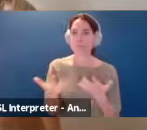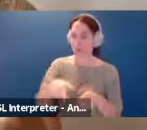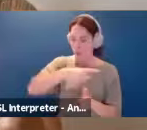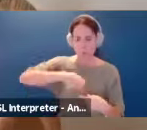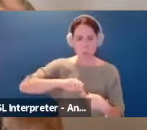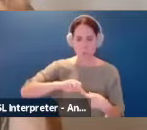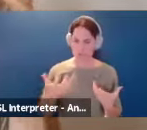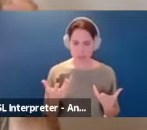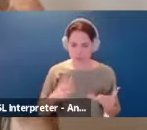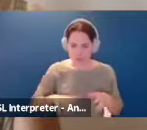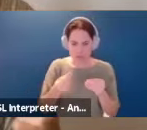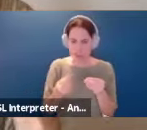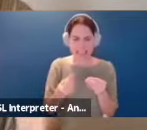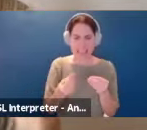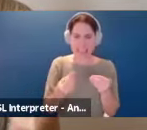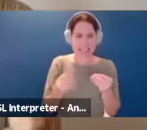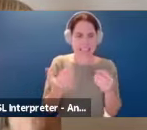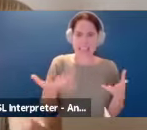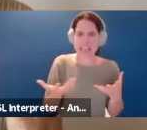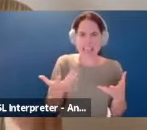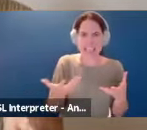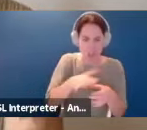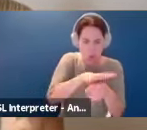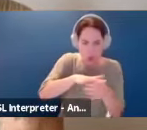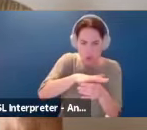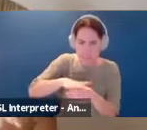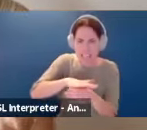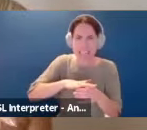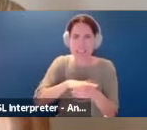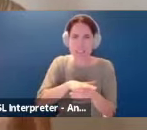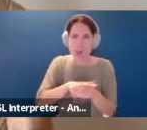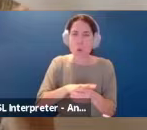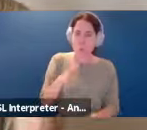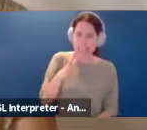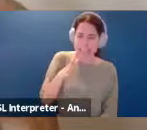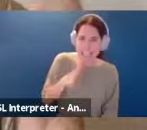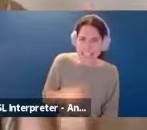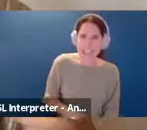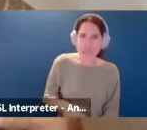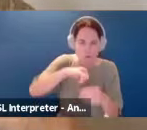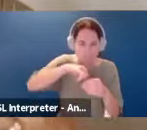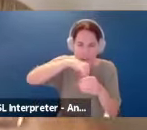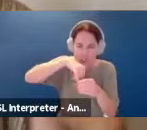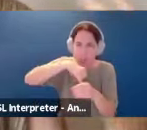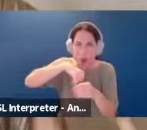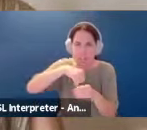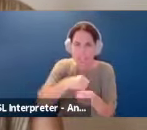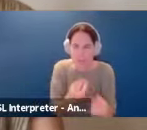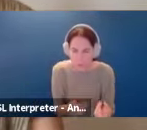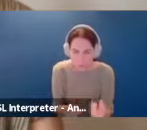our knees and suck the toxins out of the wound and be transformed internally